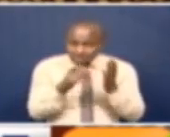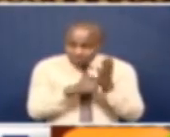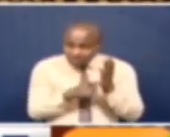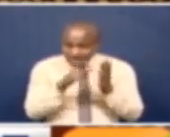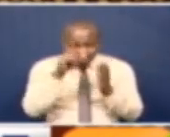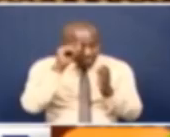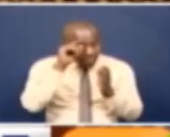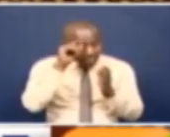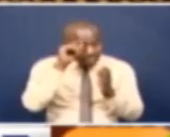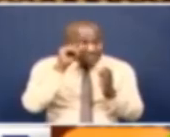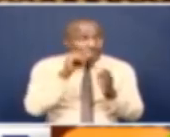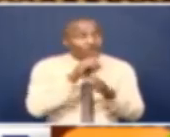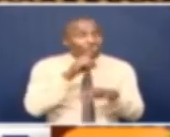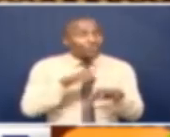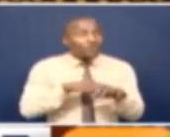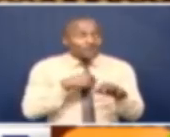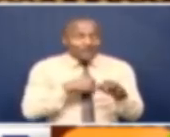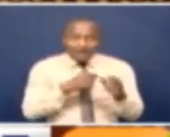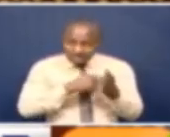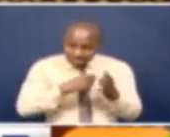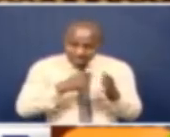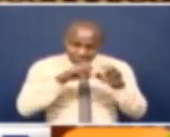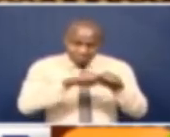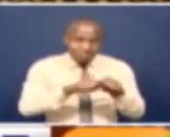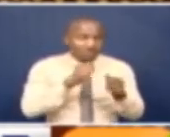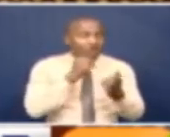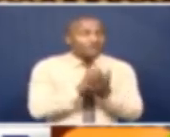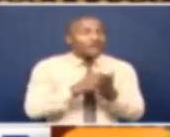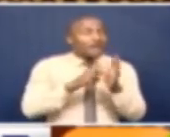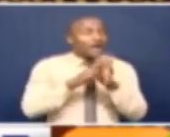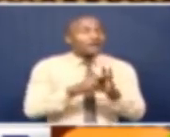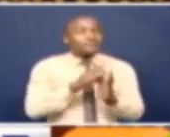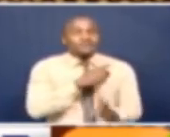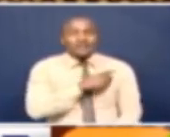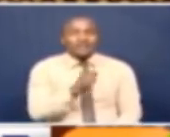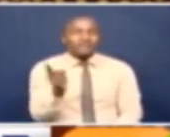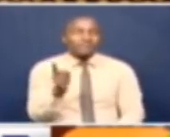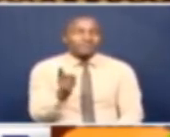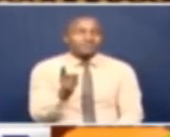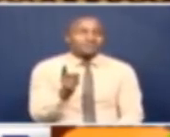Mombasa, once I'm in that office, I represent everybody.